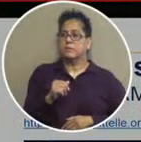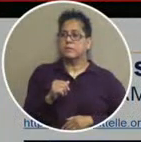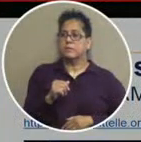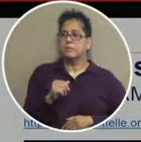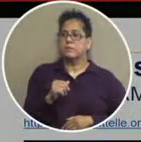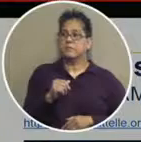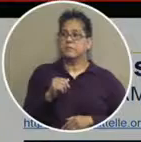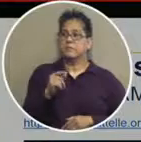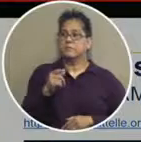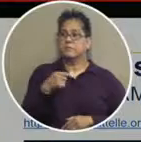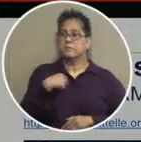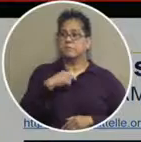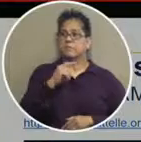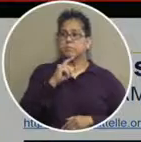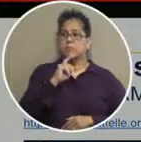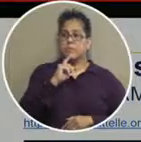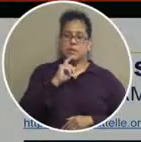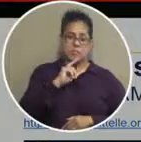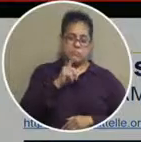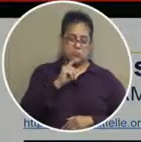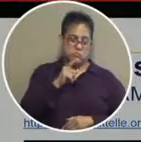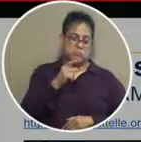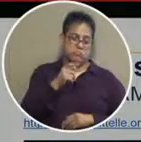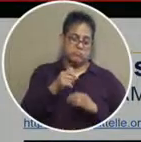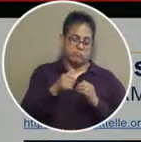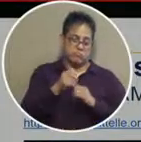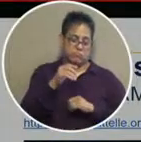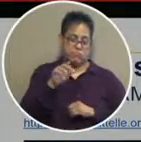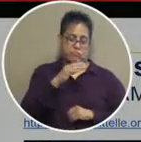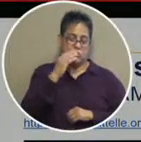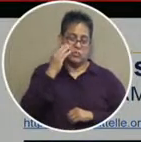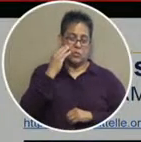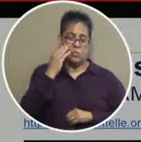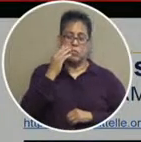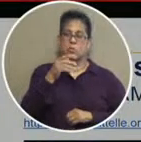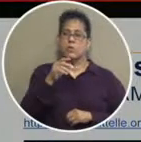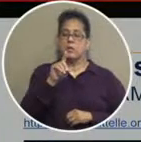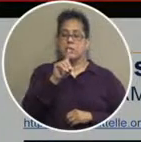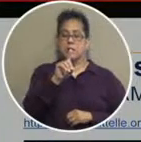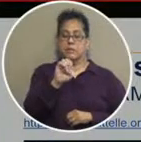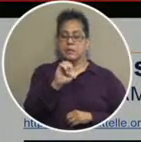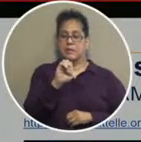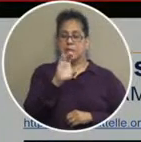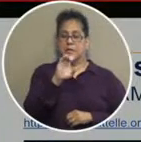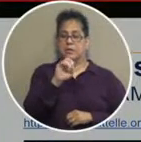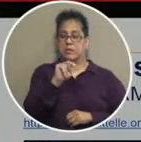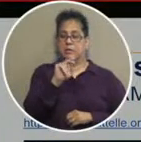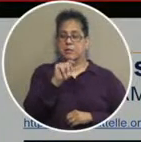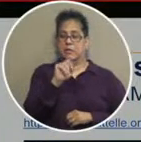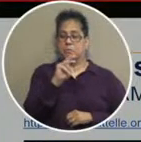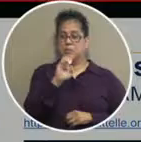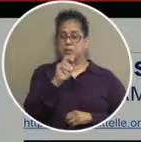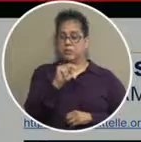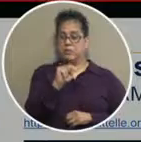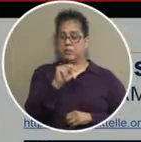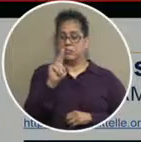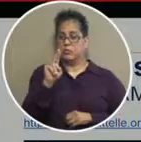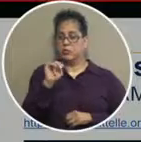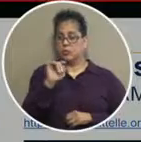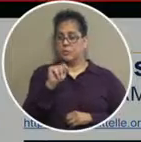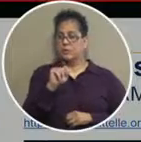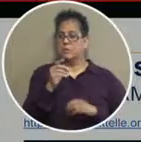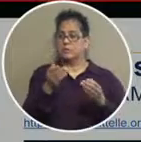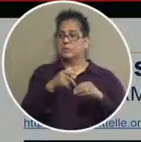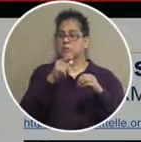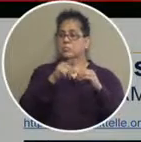As I'm sure most of you are aware, there is a Battelle decontamination unit in El Paso.